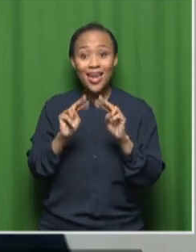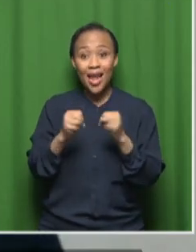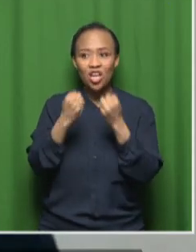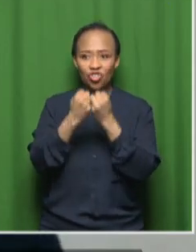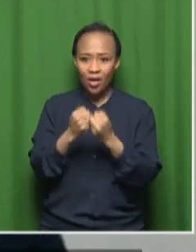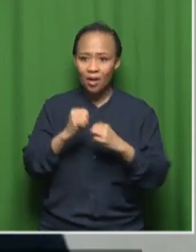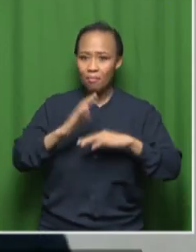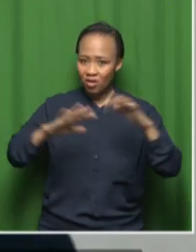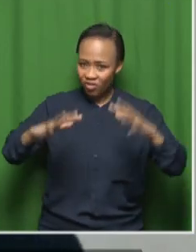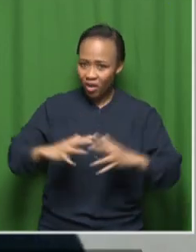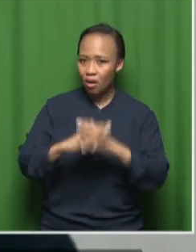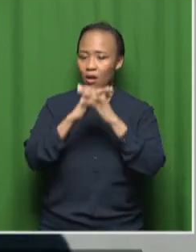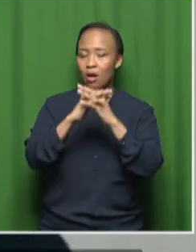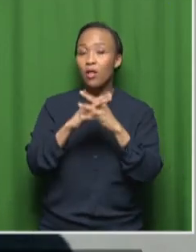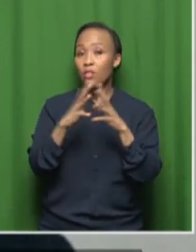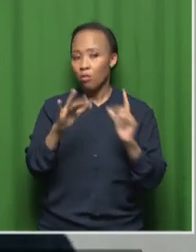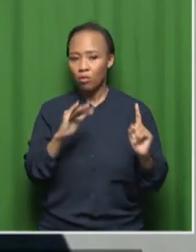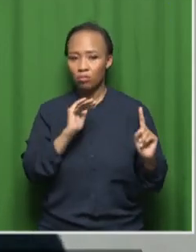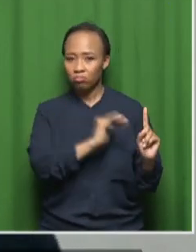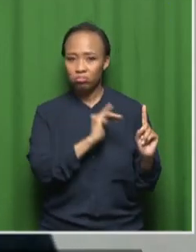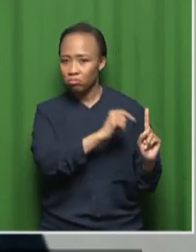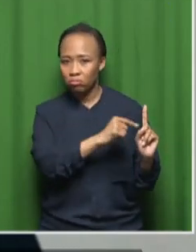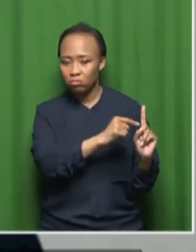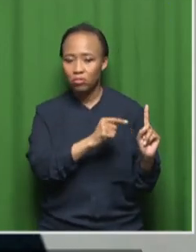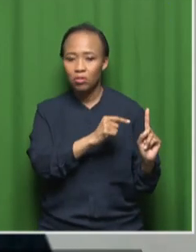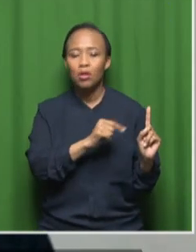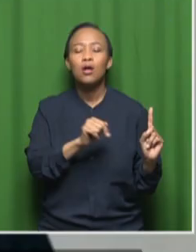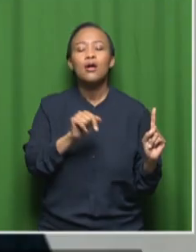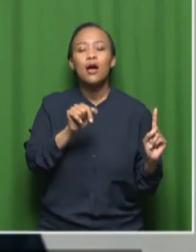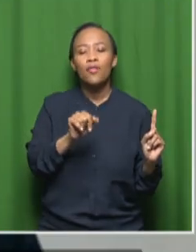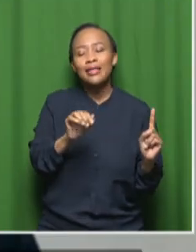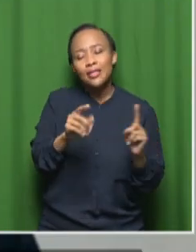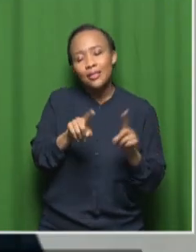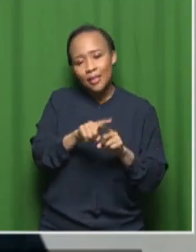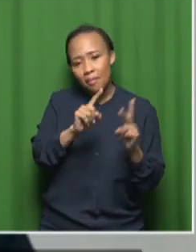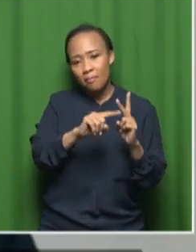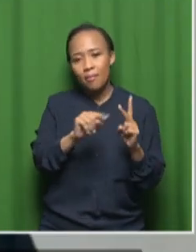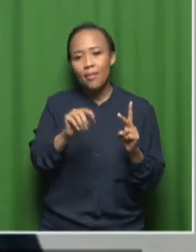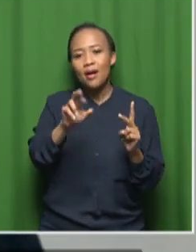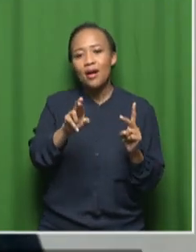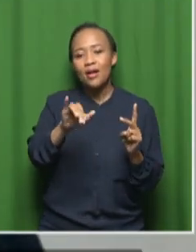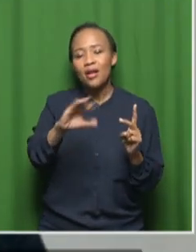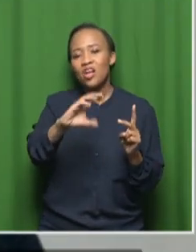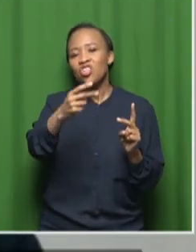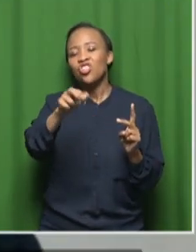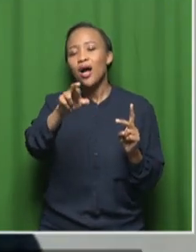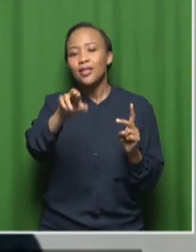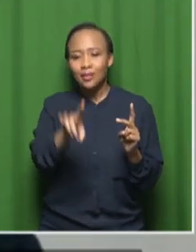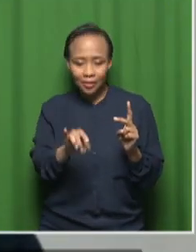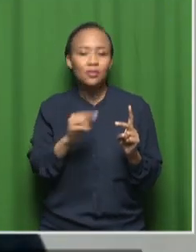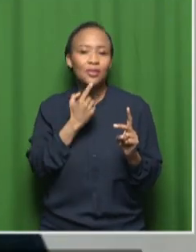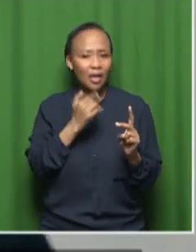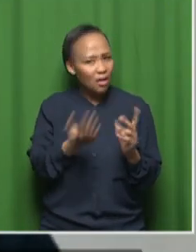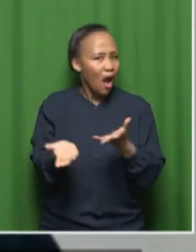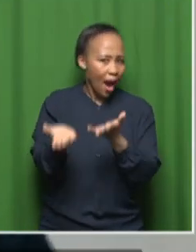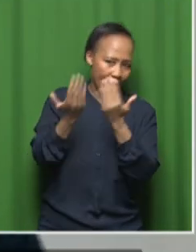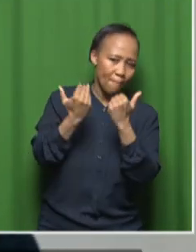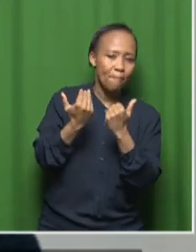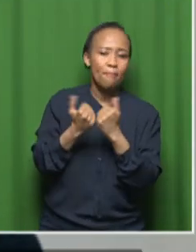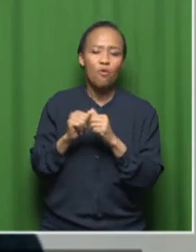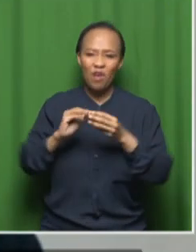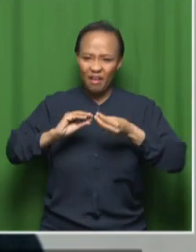called upon Professor Khumalo and Richard Koch. And he put them into saying, let's build the nation. Let's